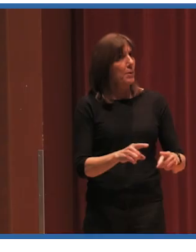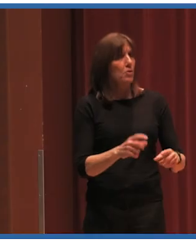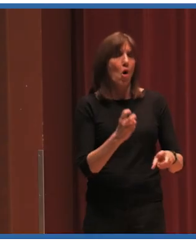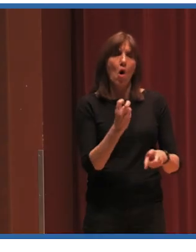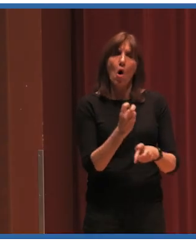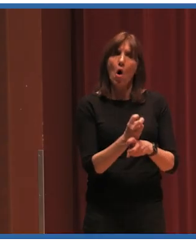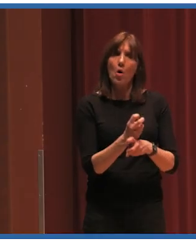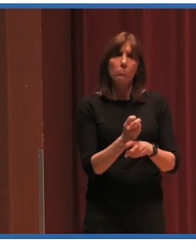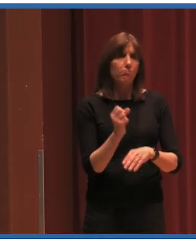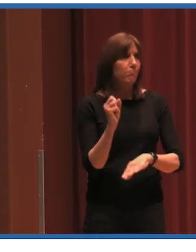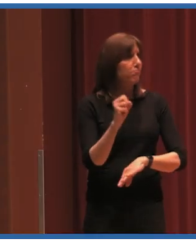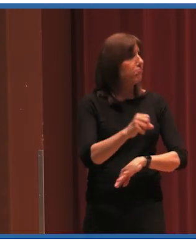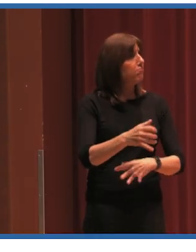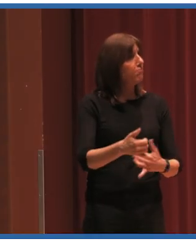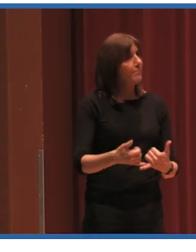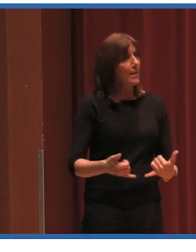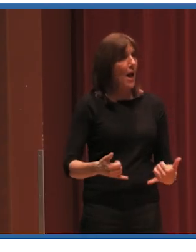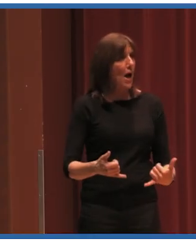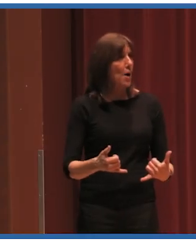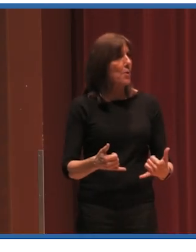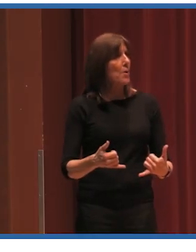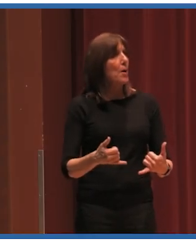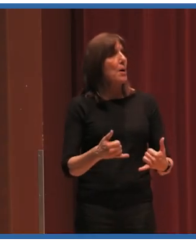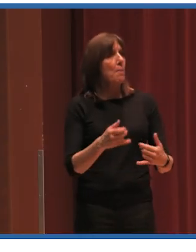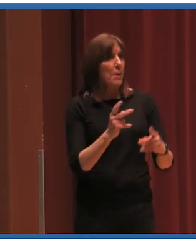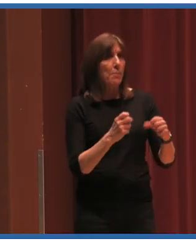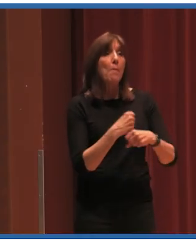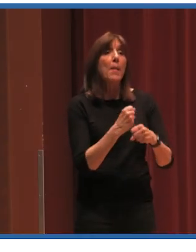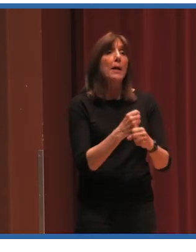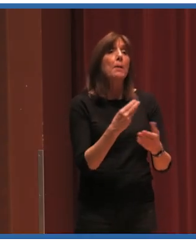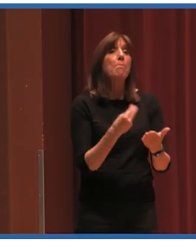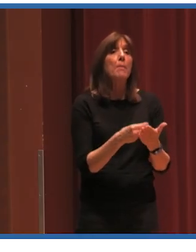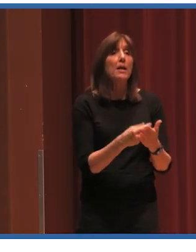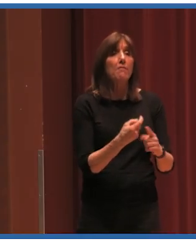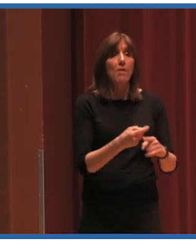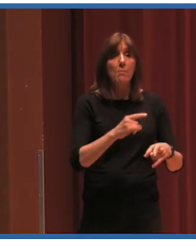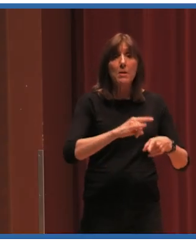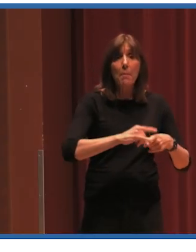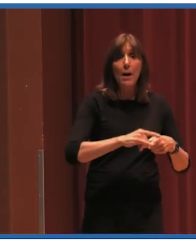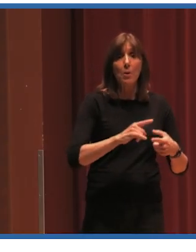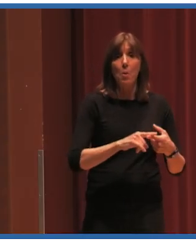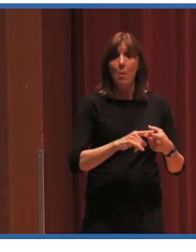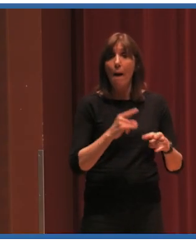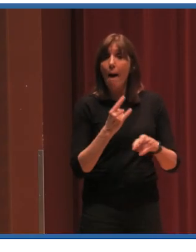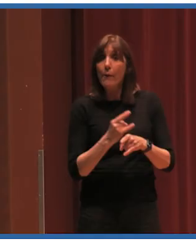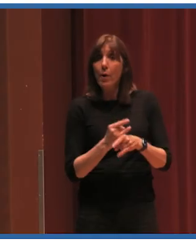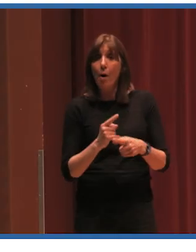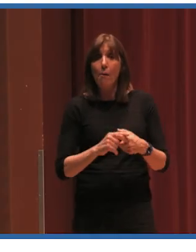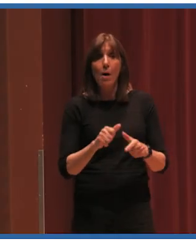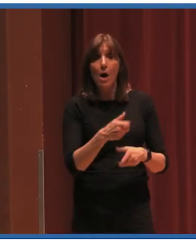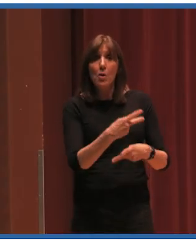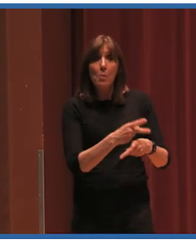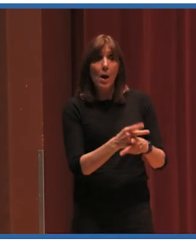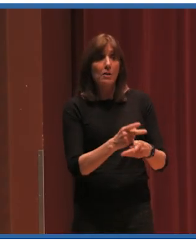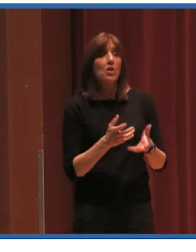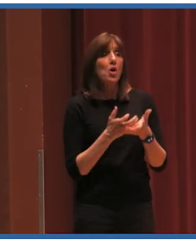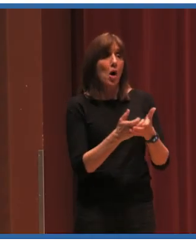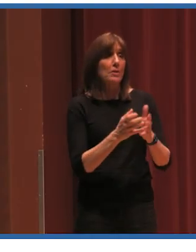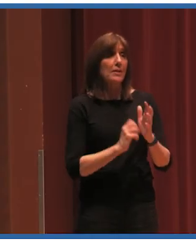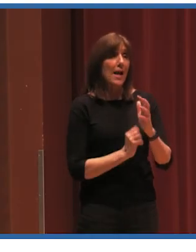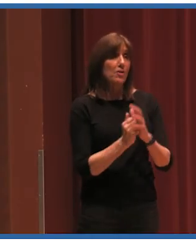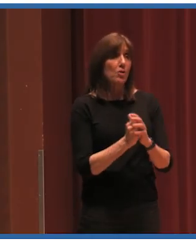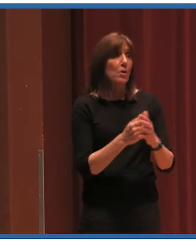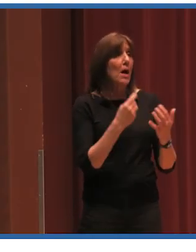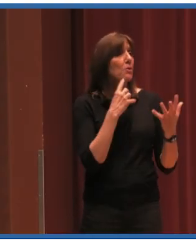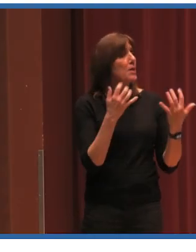overcome the special interests who are making money off of alcohol and tobacco and the other products that are causing cancer. So I would say right now it's